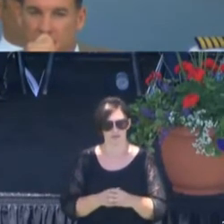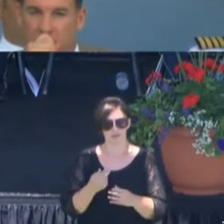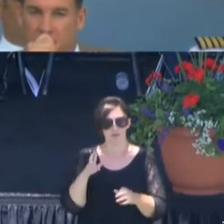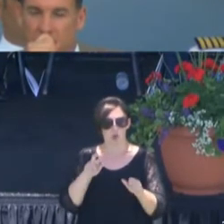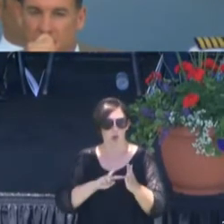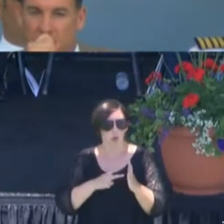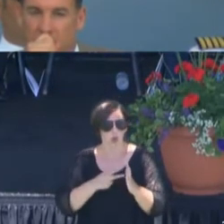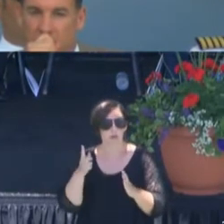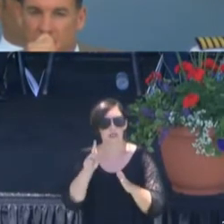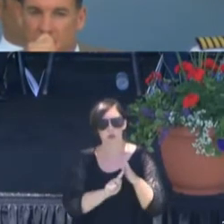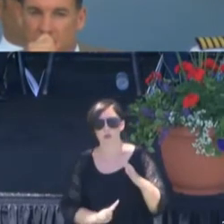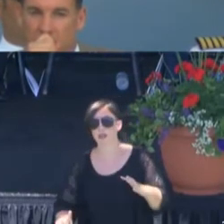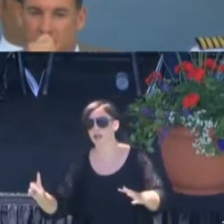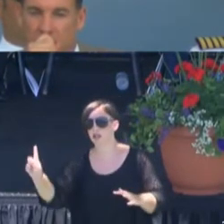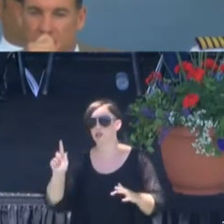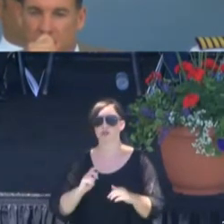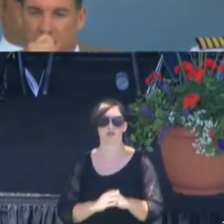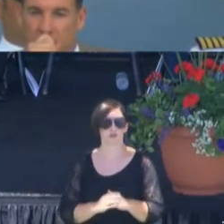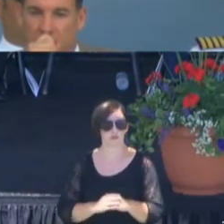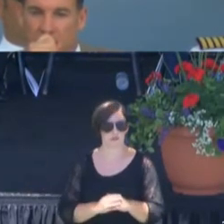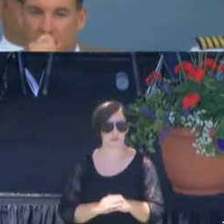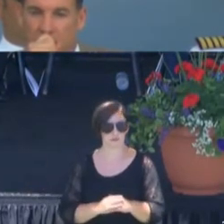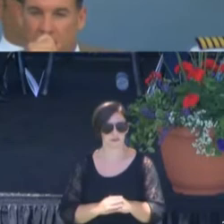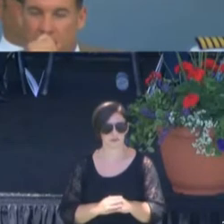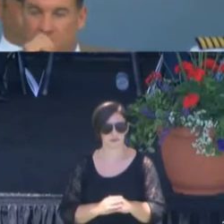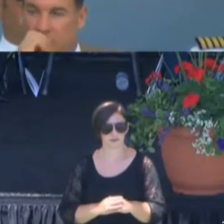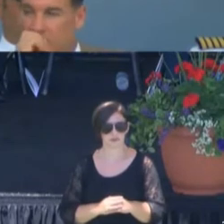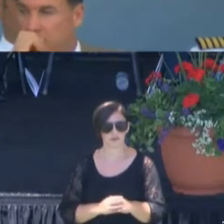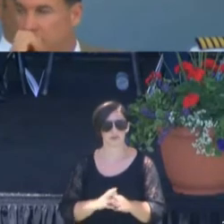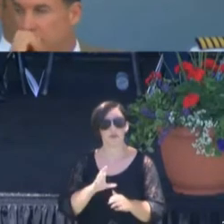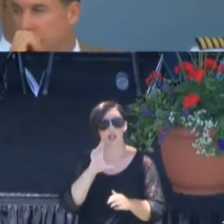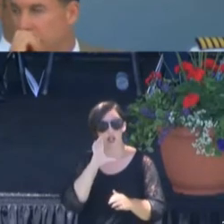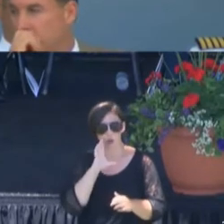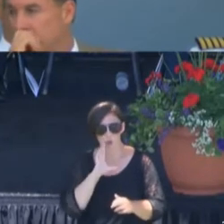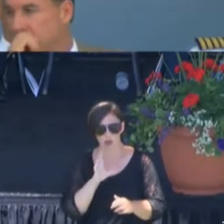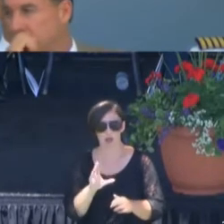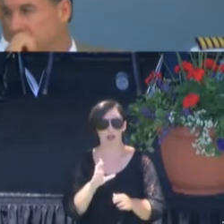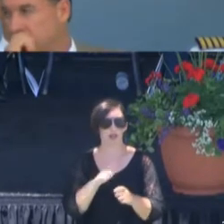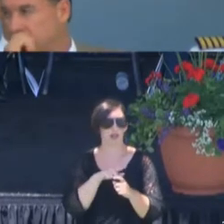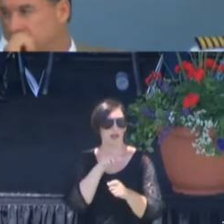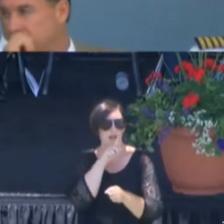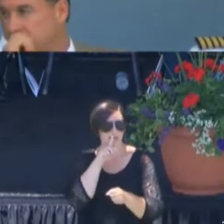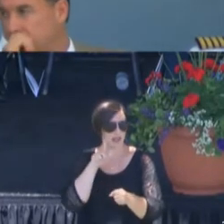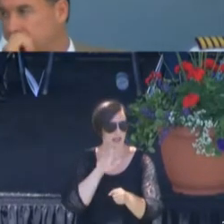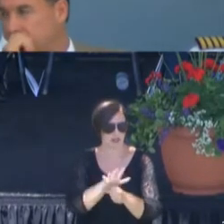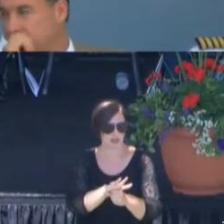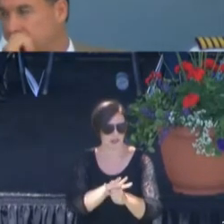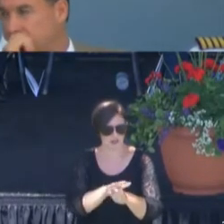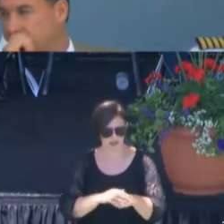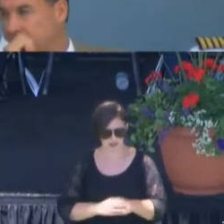or purpose of evasion, and that I will well and faithfully